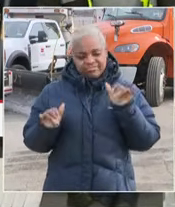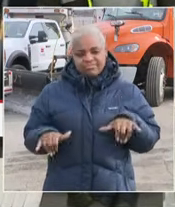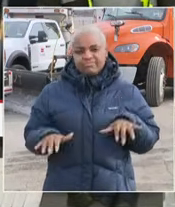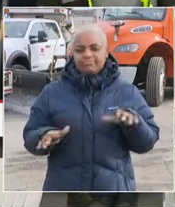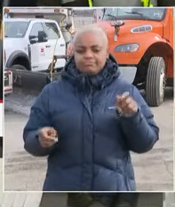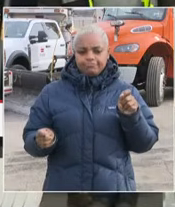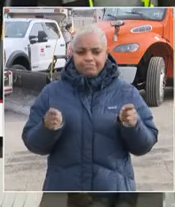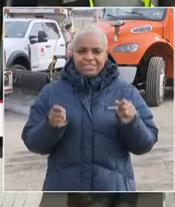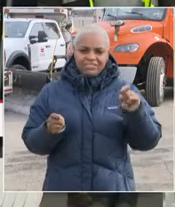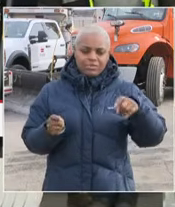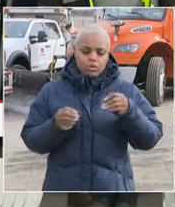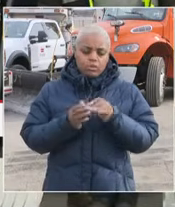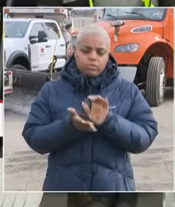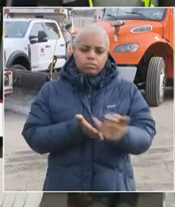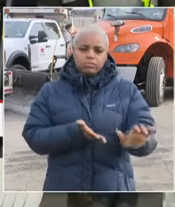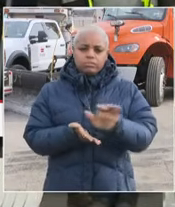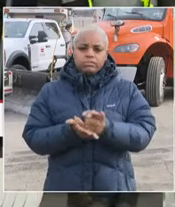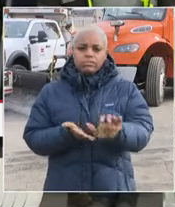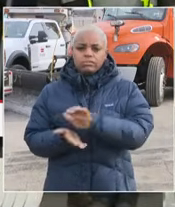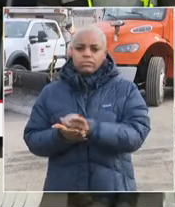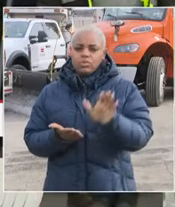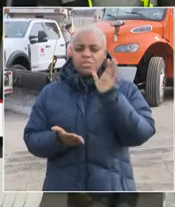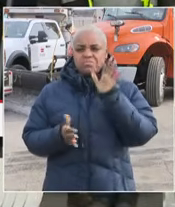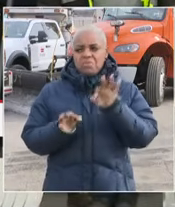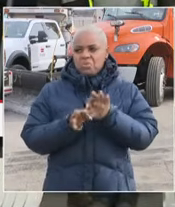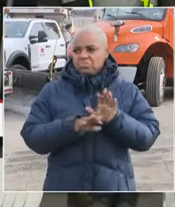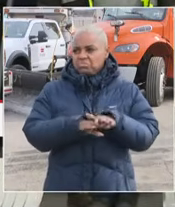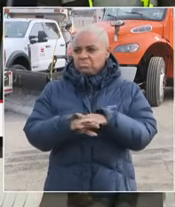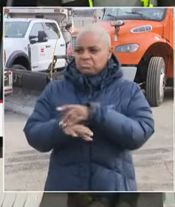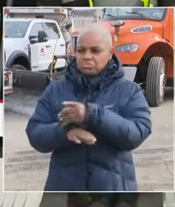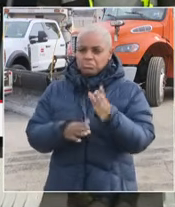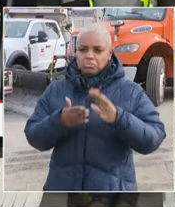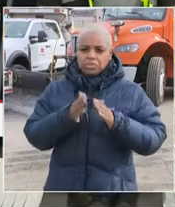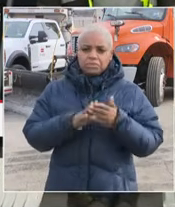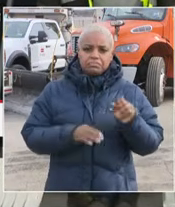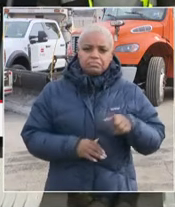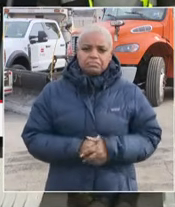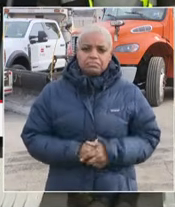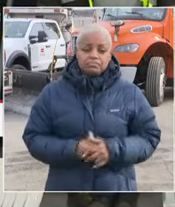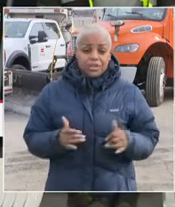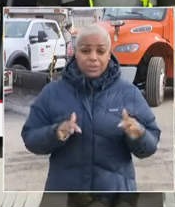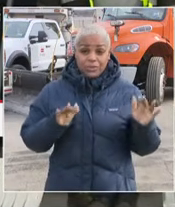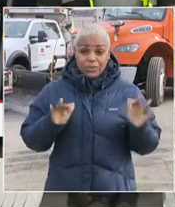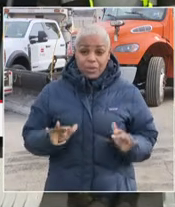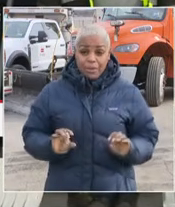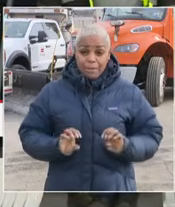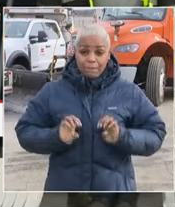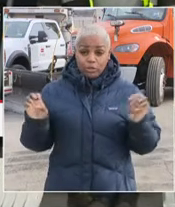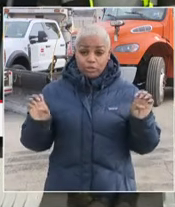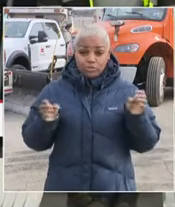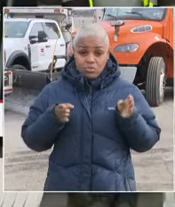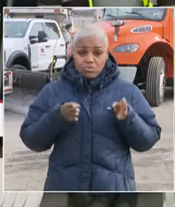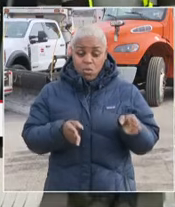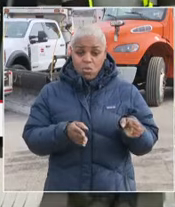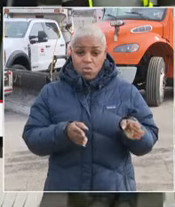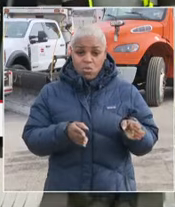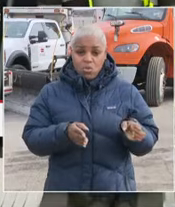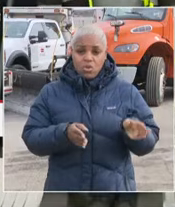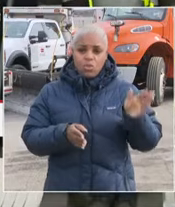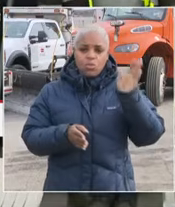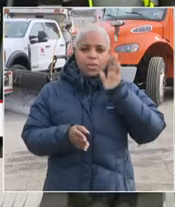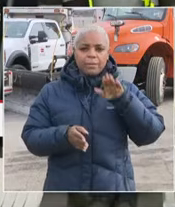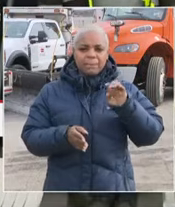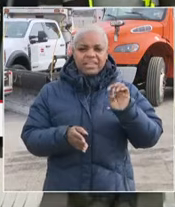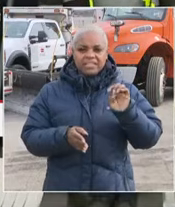change and make everybody aware of that. But the snow emergency route is in effect from Saturday